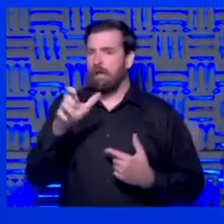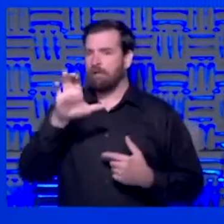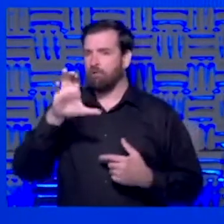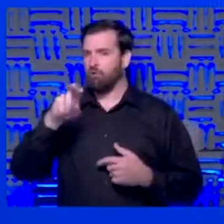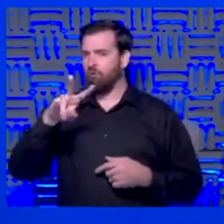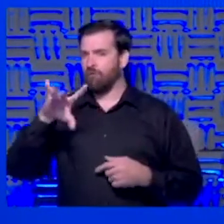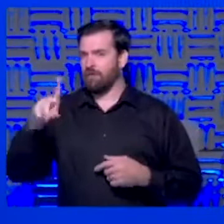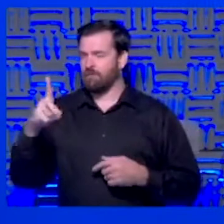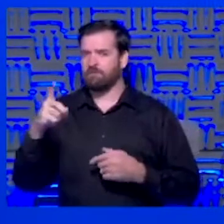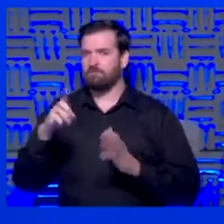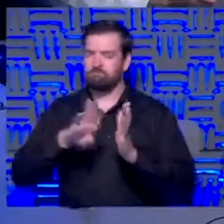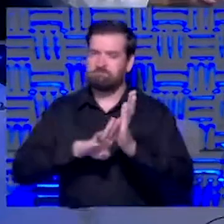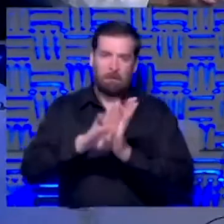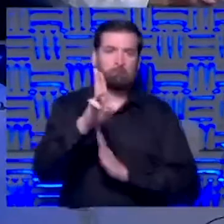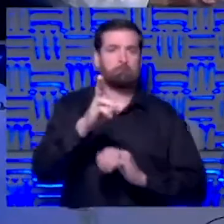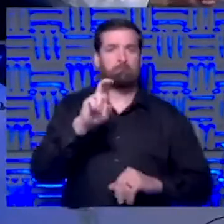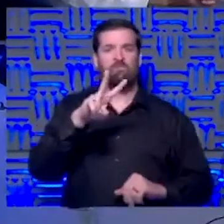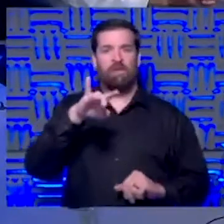to?